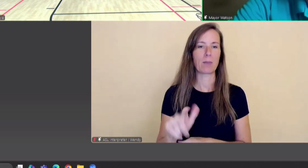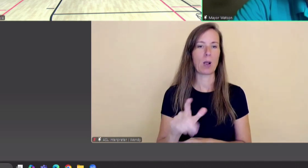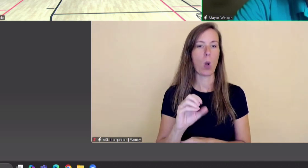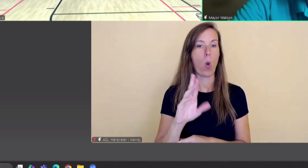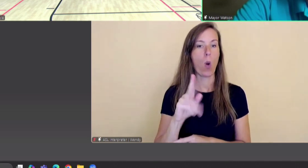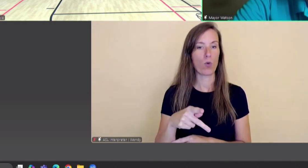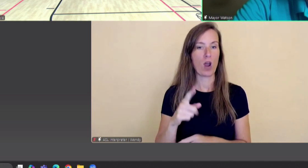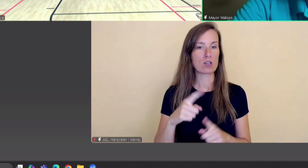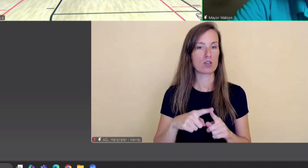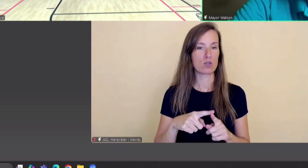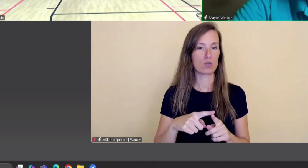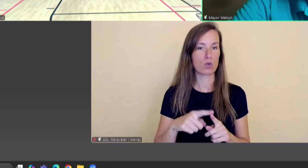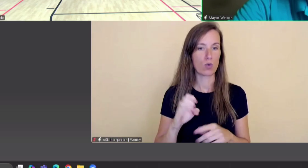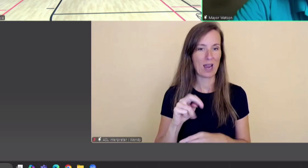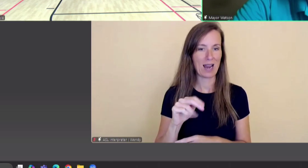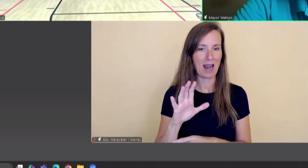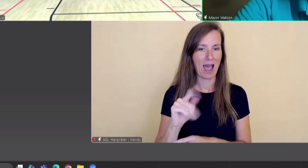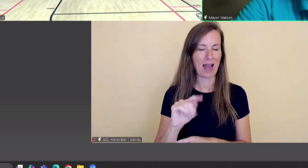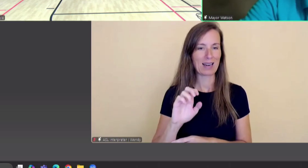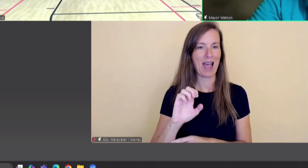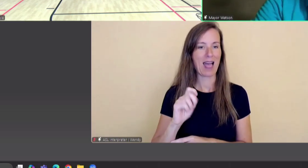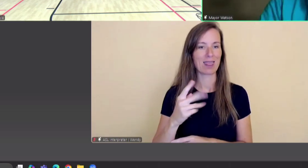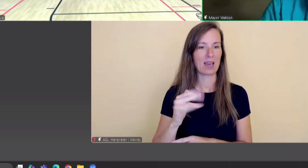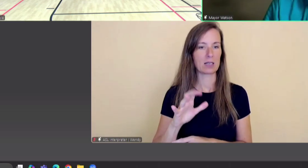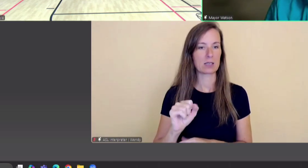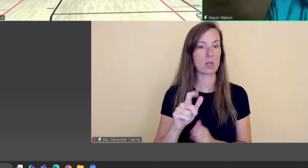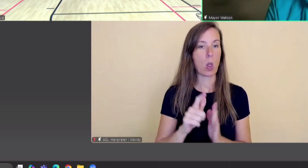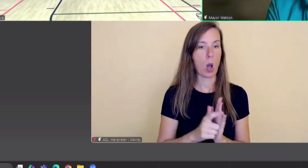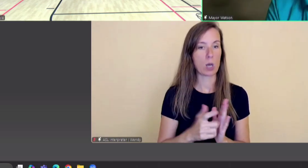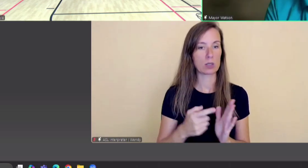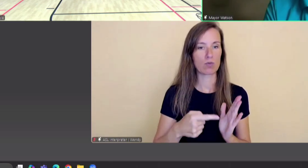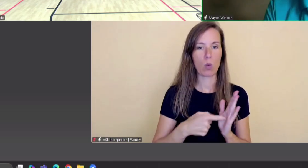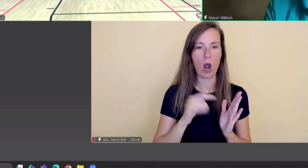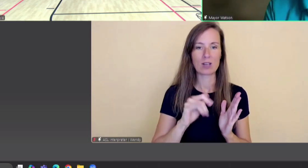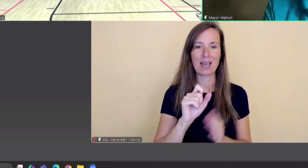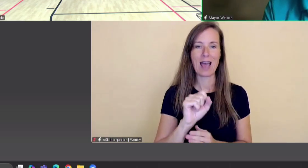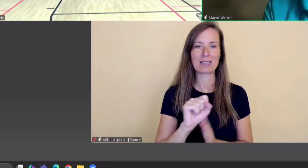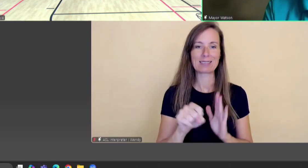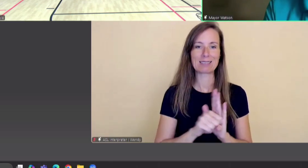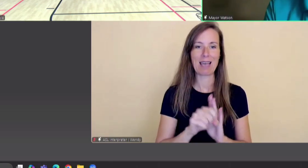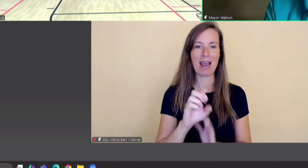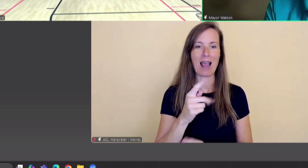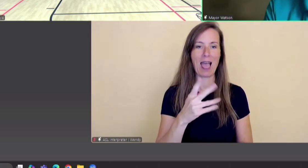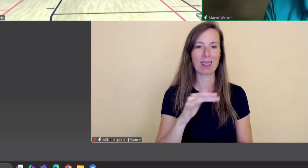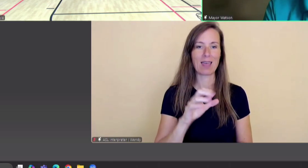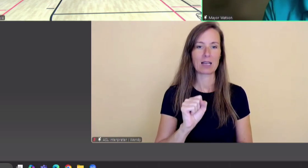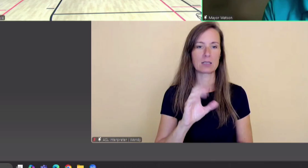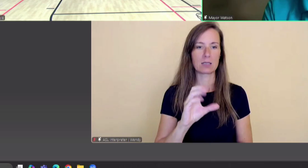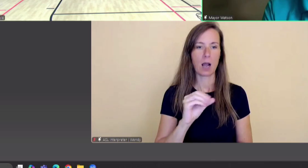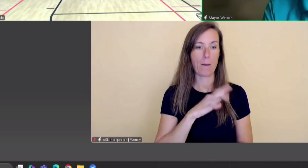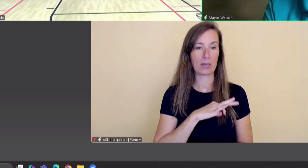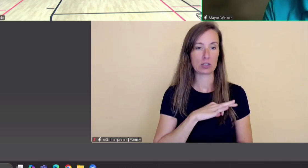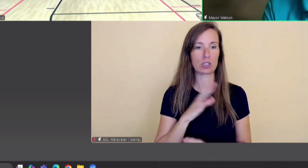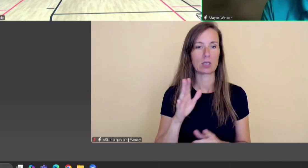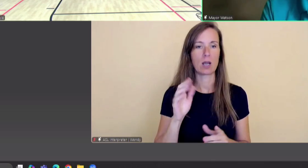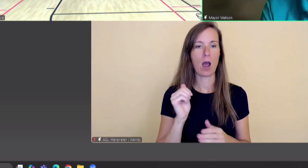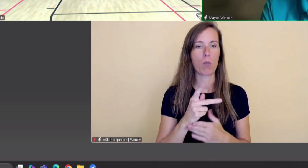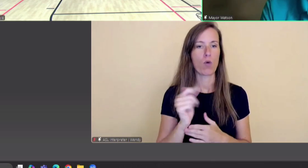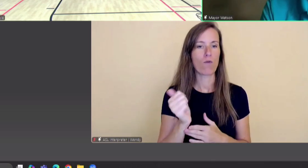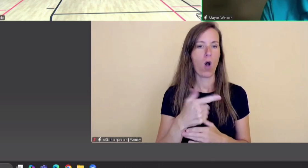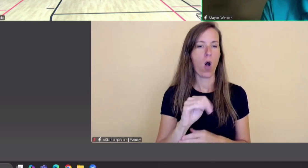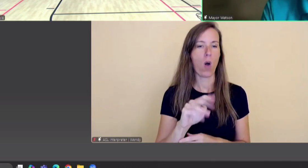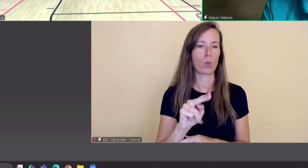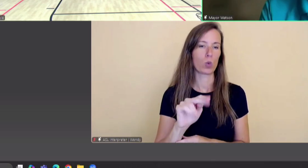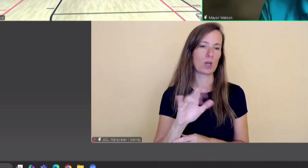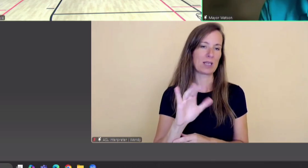ordinances. And whereas the mayor and council of the town of Cheverly desire to maintain the highest trust in their public officials and